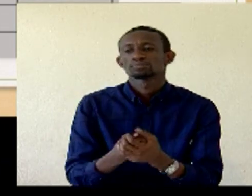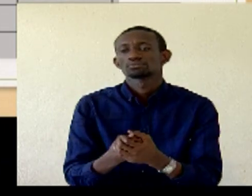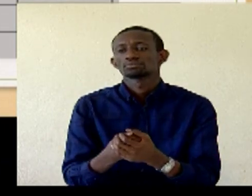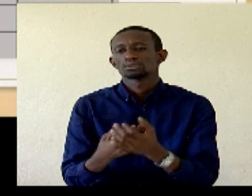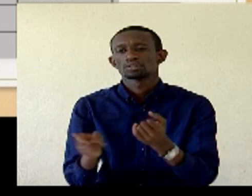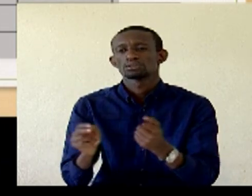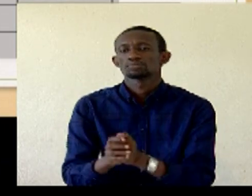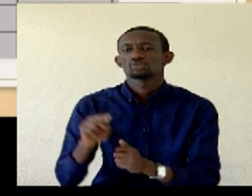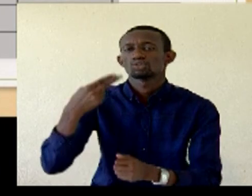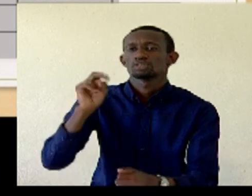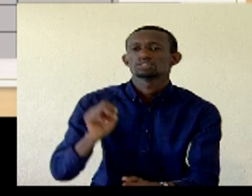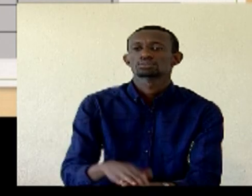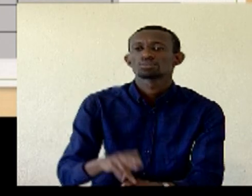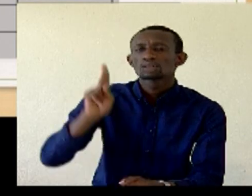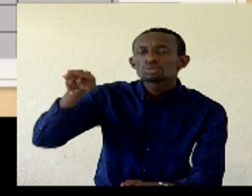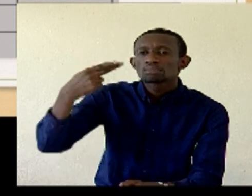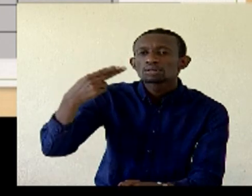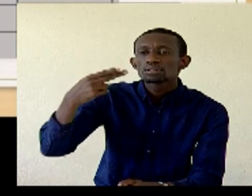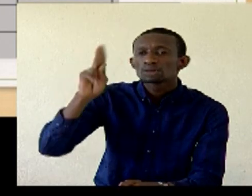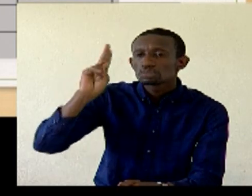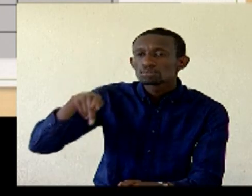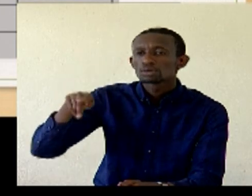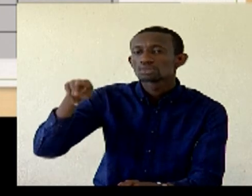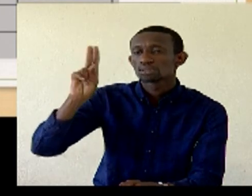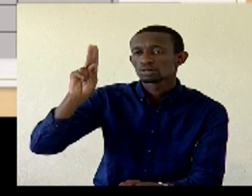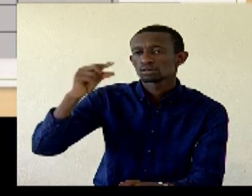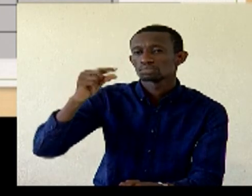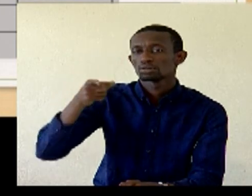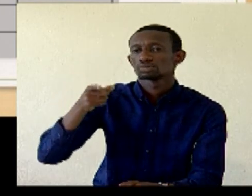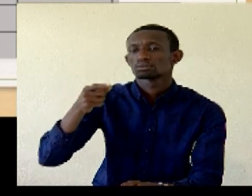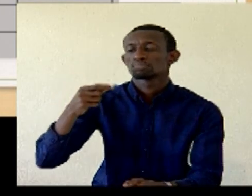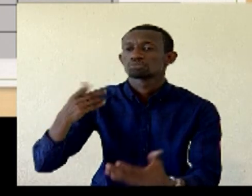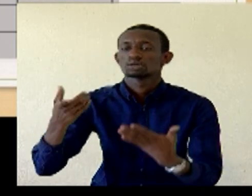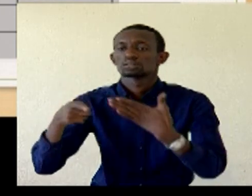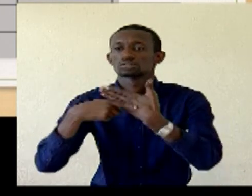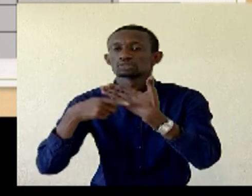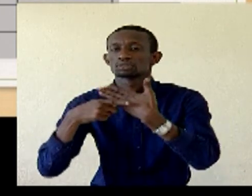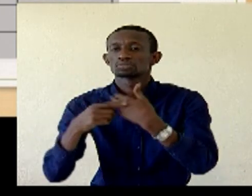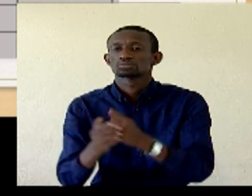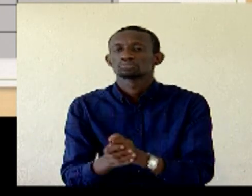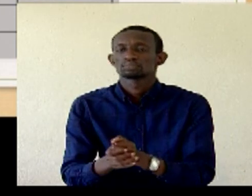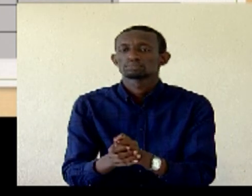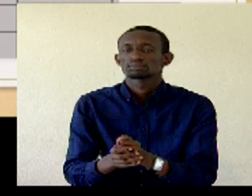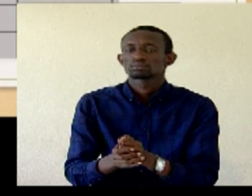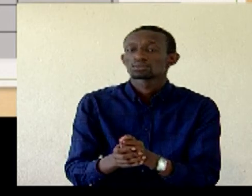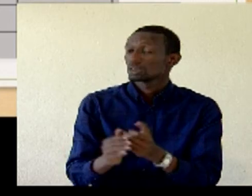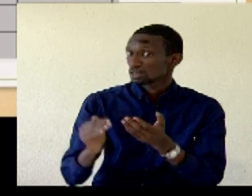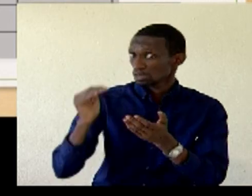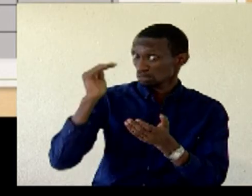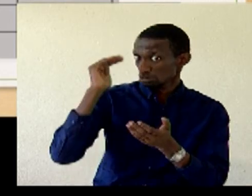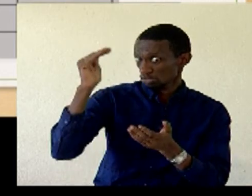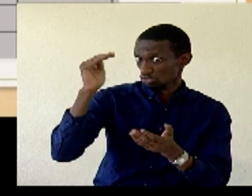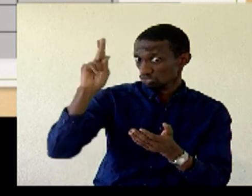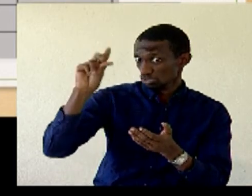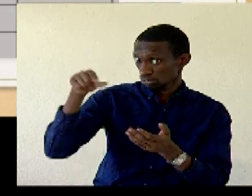ions. pKb, this is the negative log of Kb. So don't mind about that. The higher the Kb,